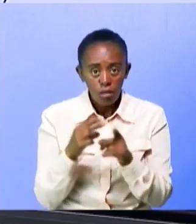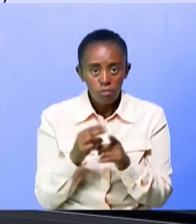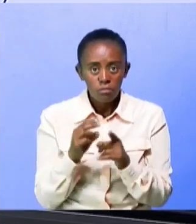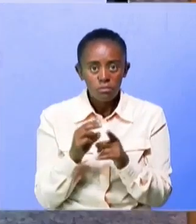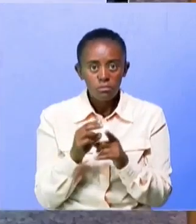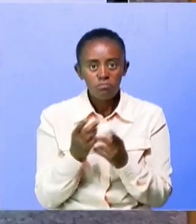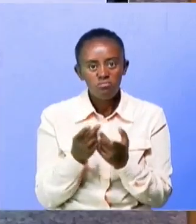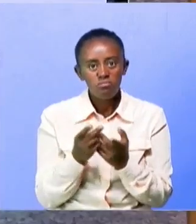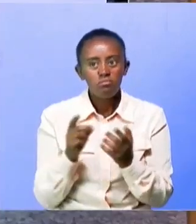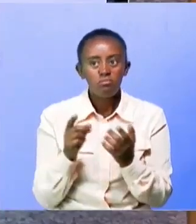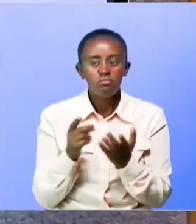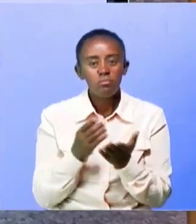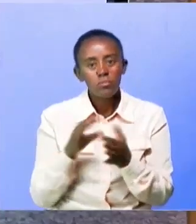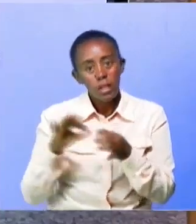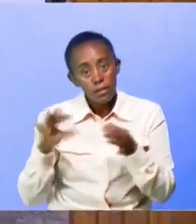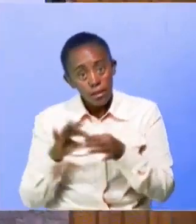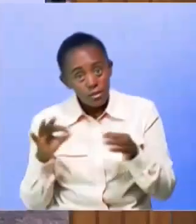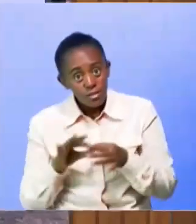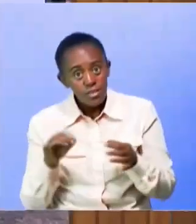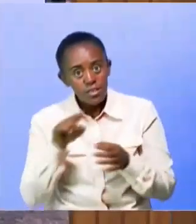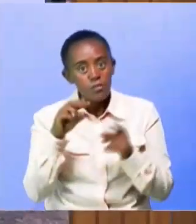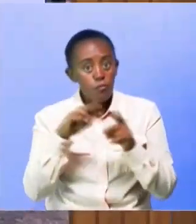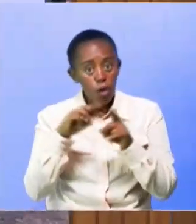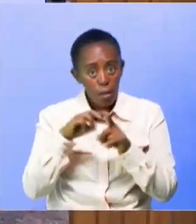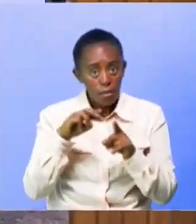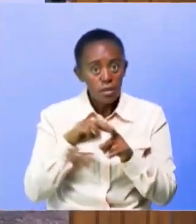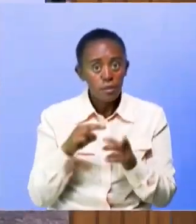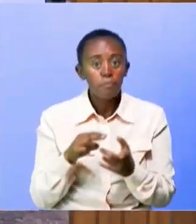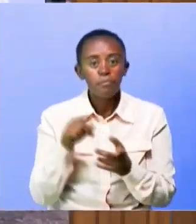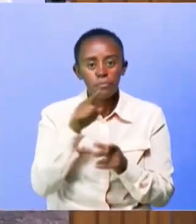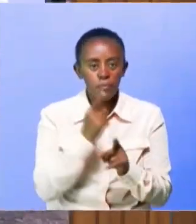or making some sentences with the vocabularies,